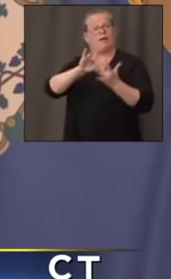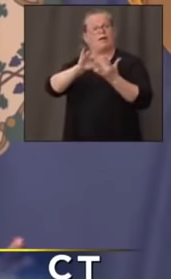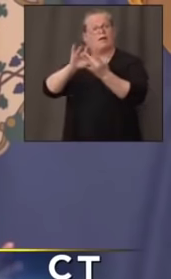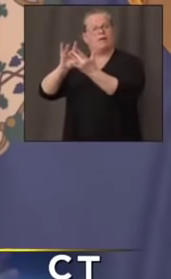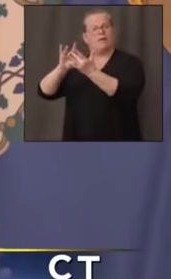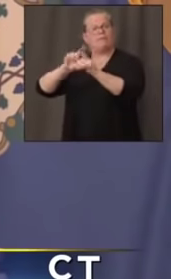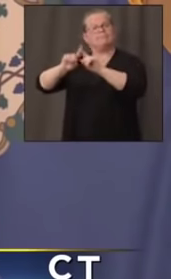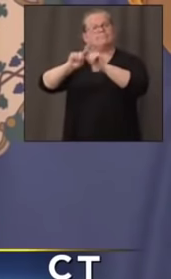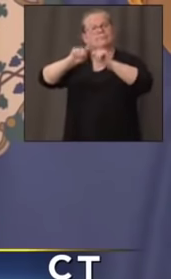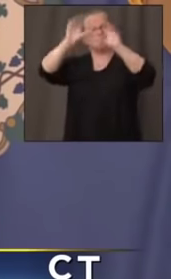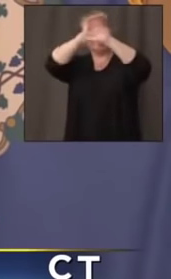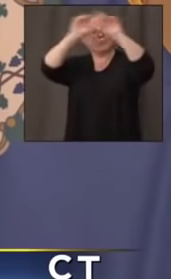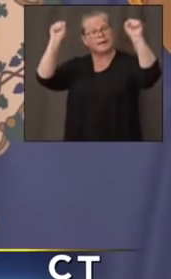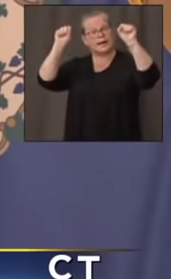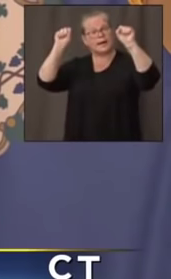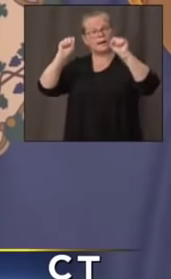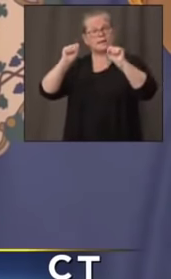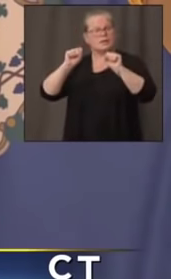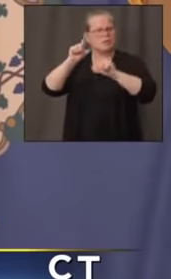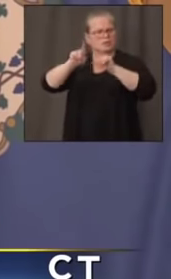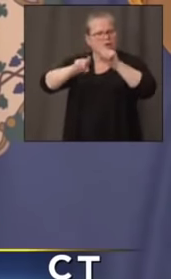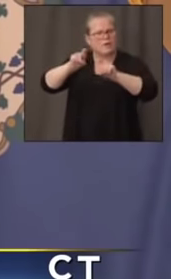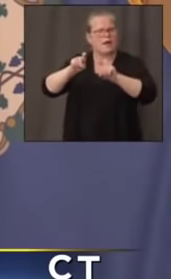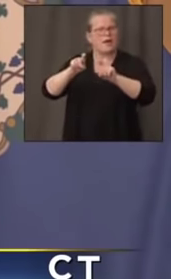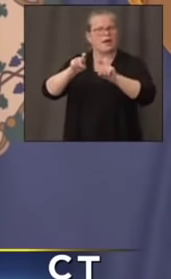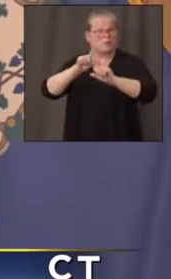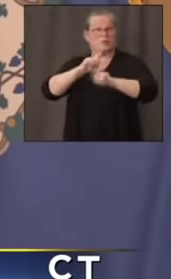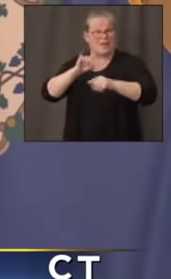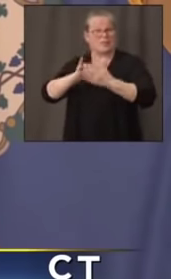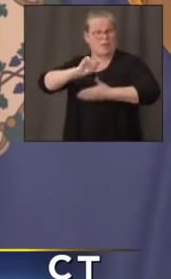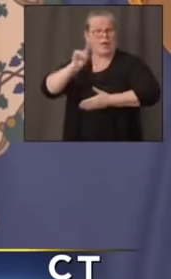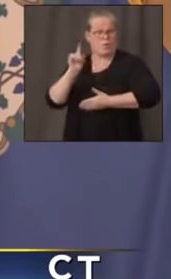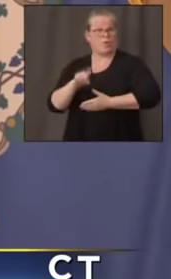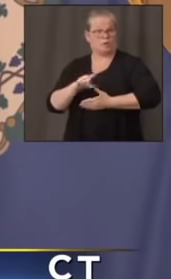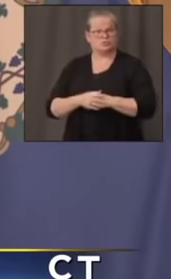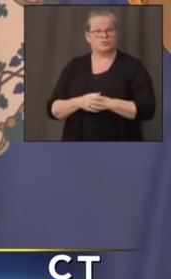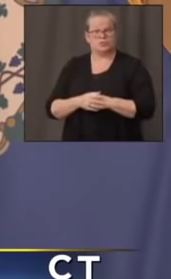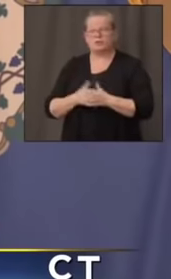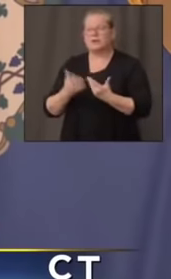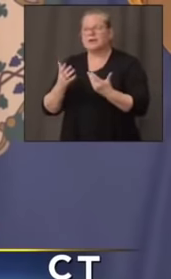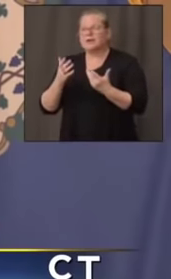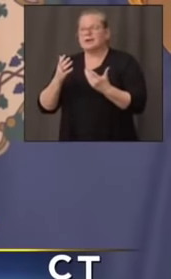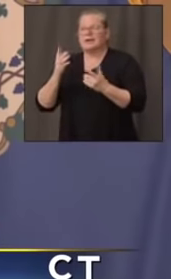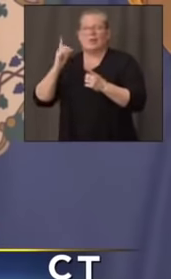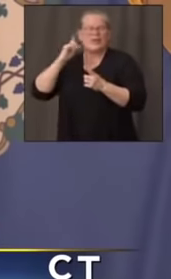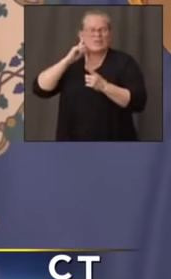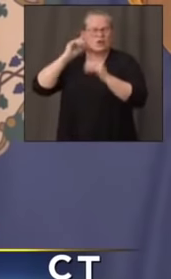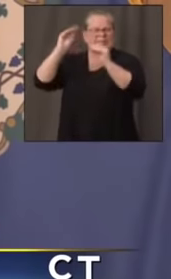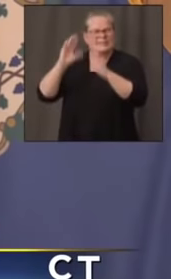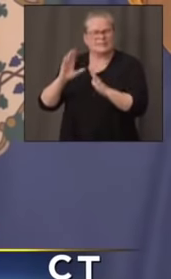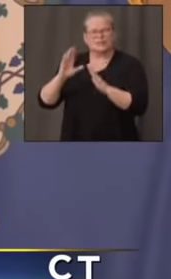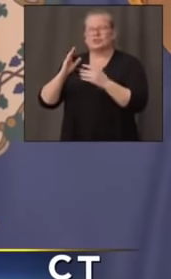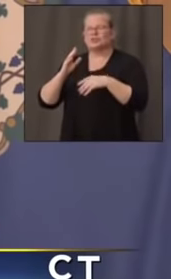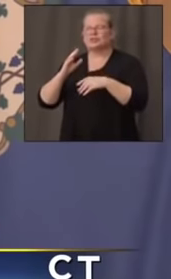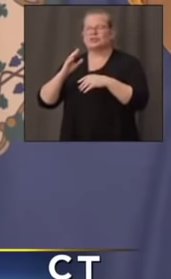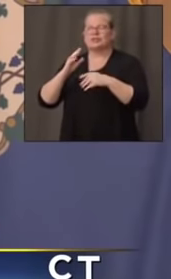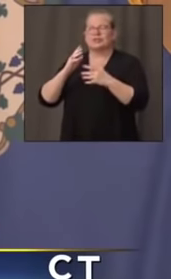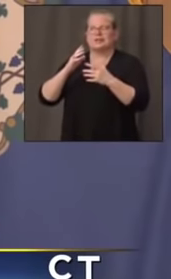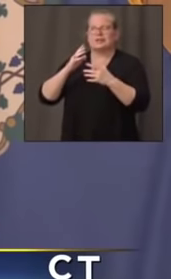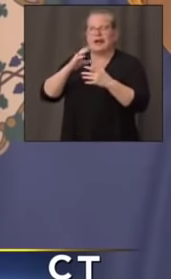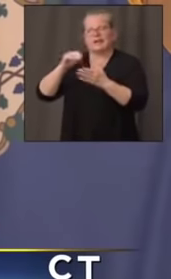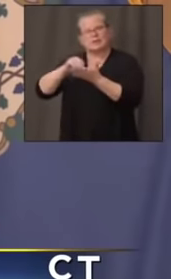nothing like in-classroom learning. What we heard from teachers is, the sense of isolation a lot of students feel, get back, social